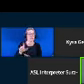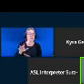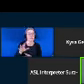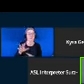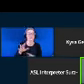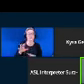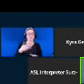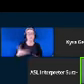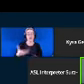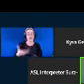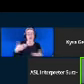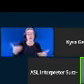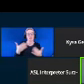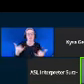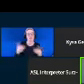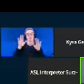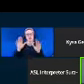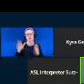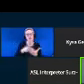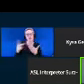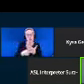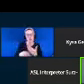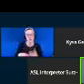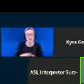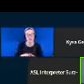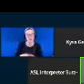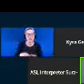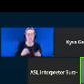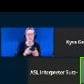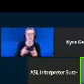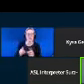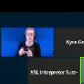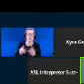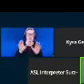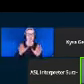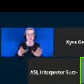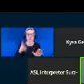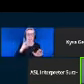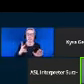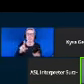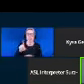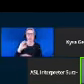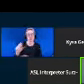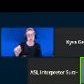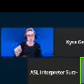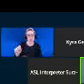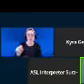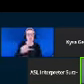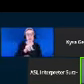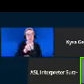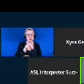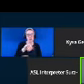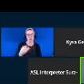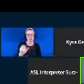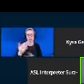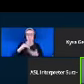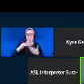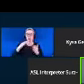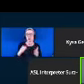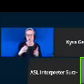for being part of this great program. Also, it's great to see my DHS and DOJ partners, as well